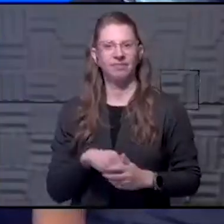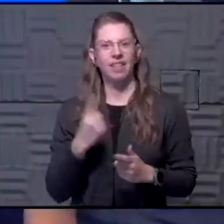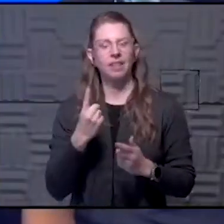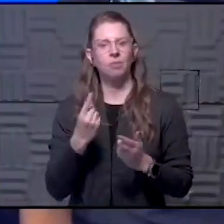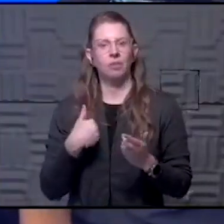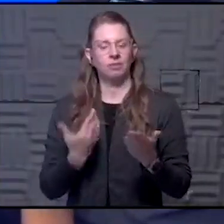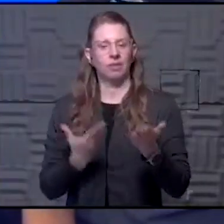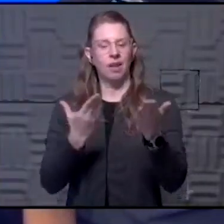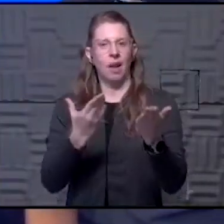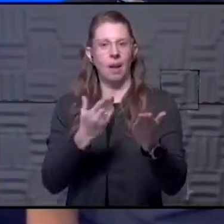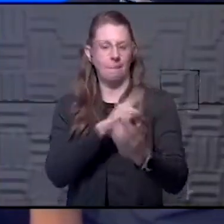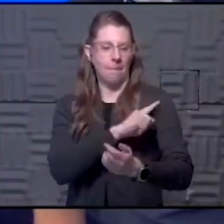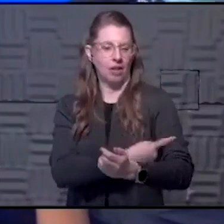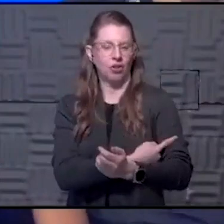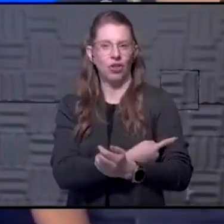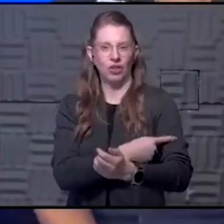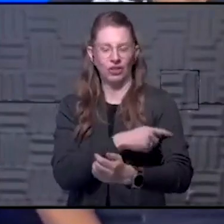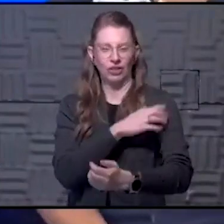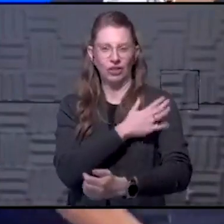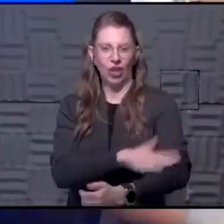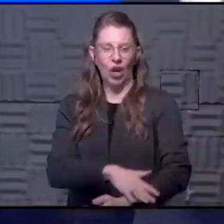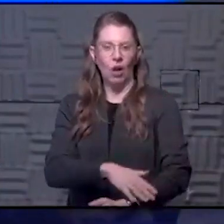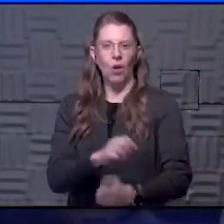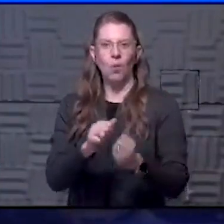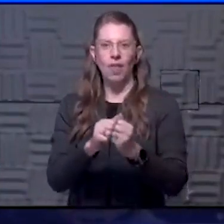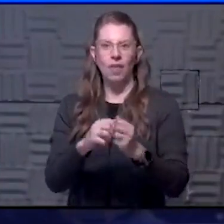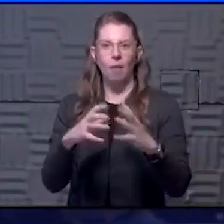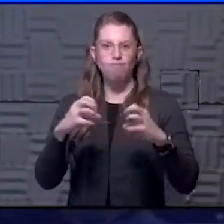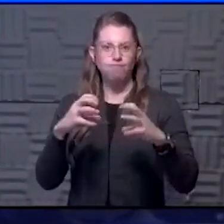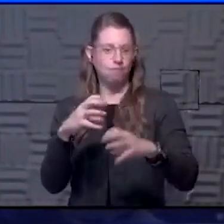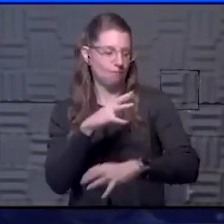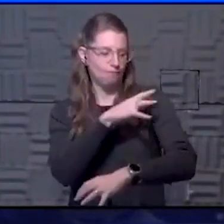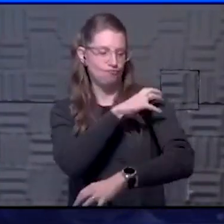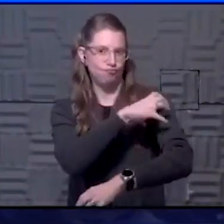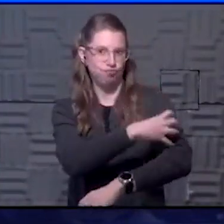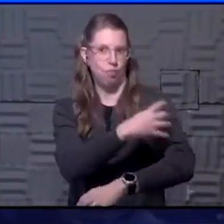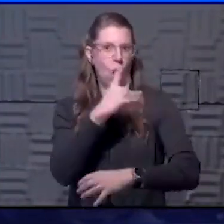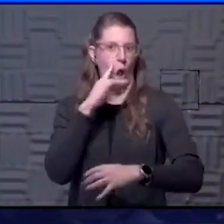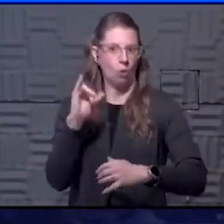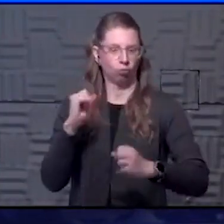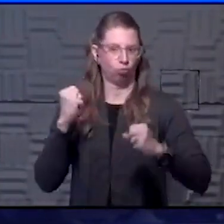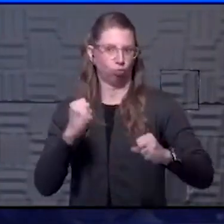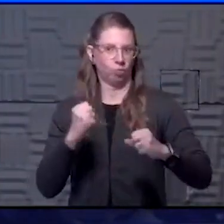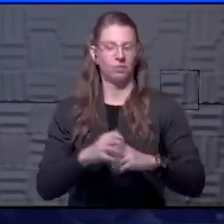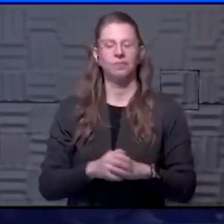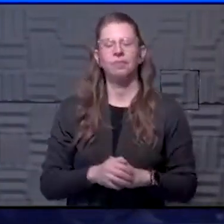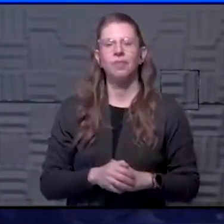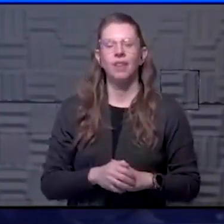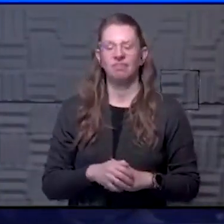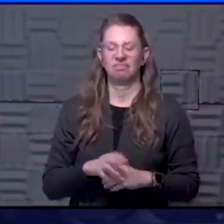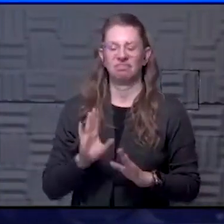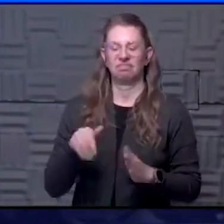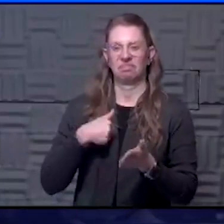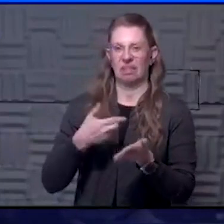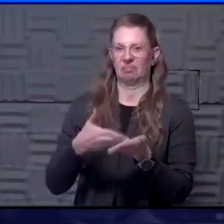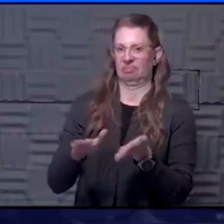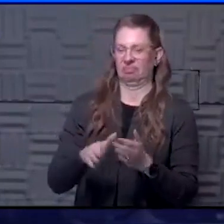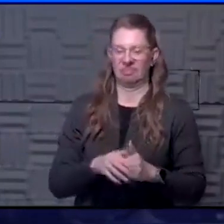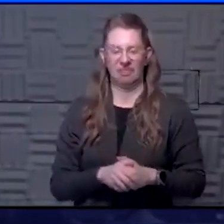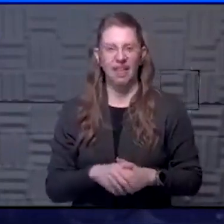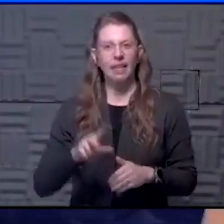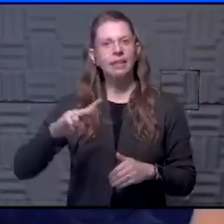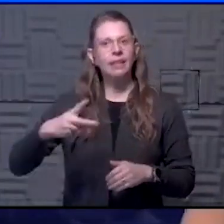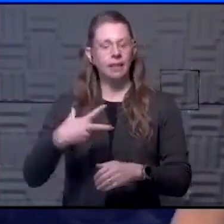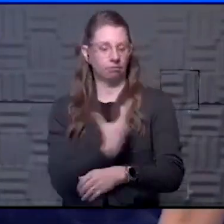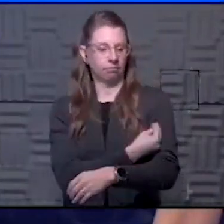recommended I get a muscle shirt with the little pads in it to look a little stronger. I didn't think I should do that. So Hawkeye, what are you hearing from these second